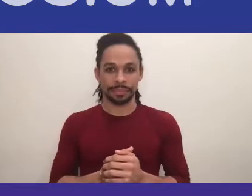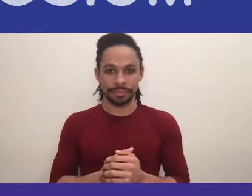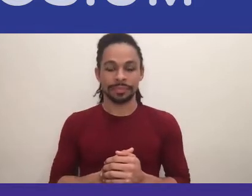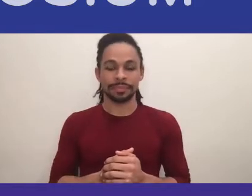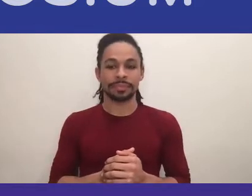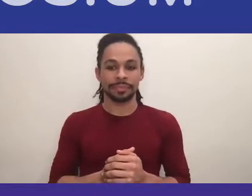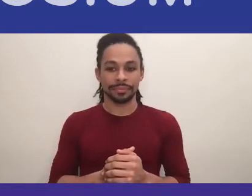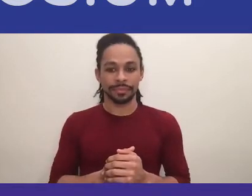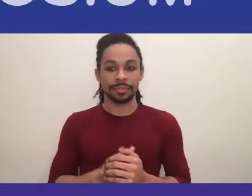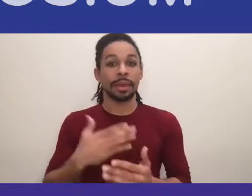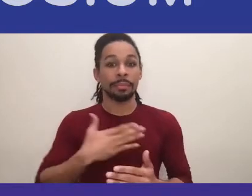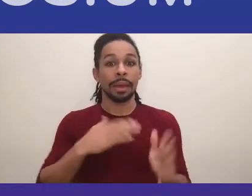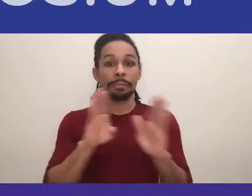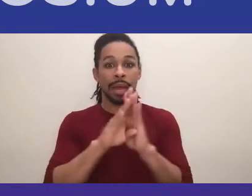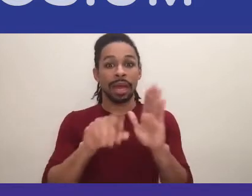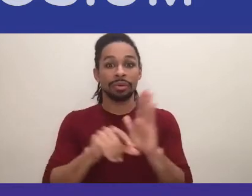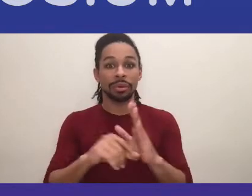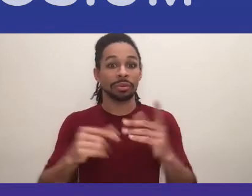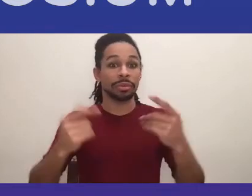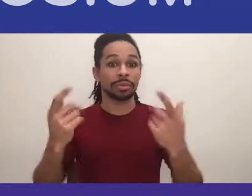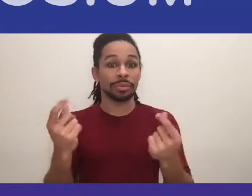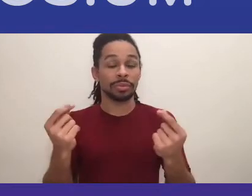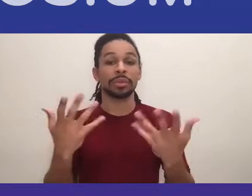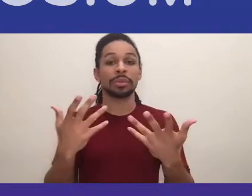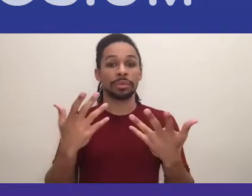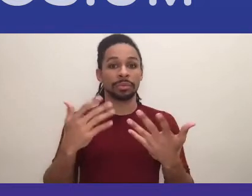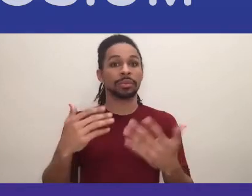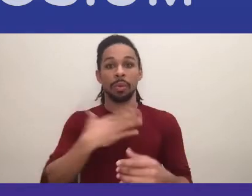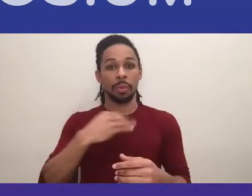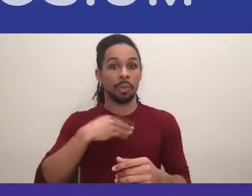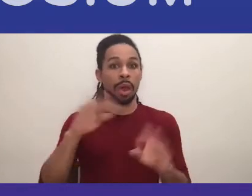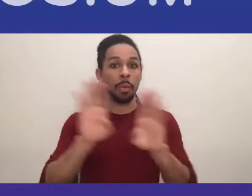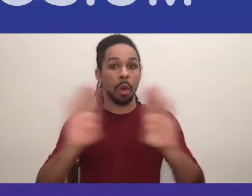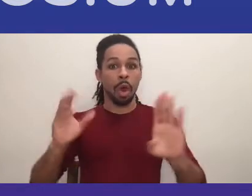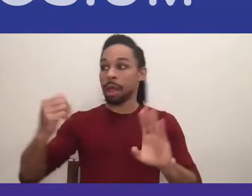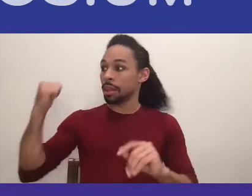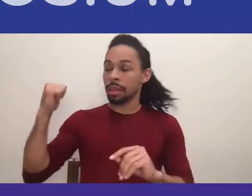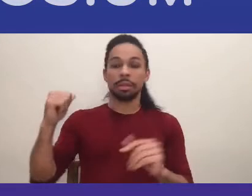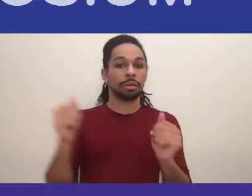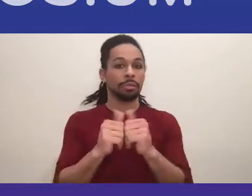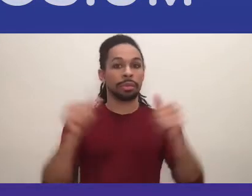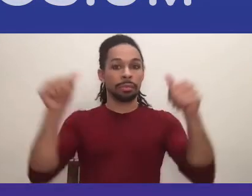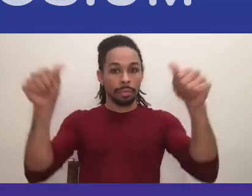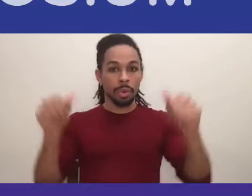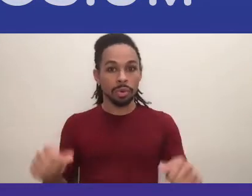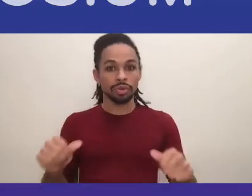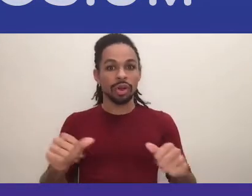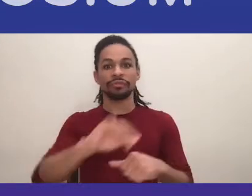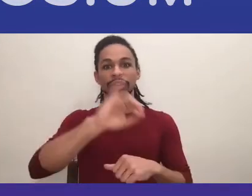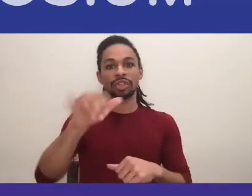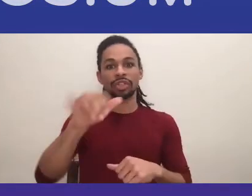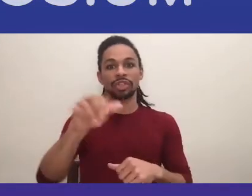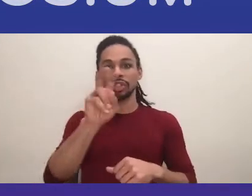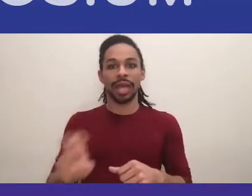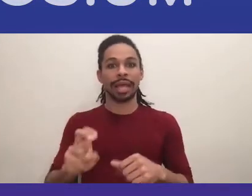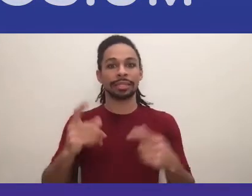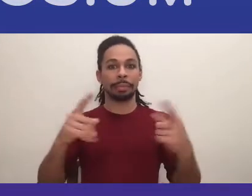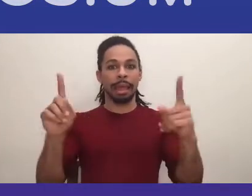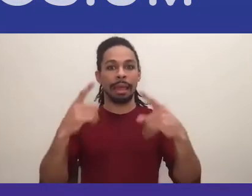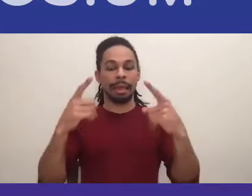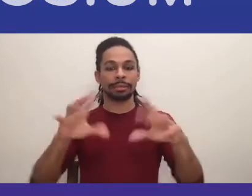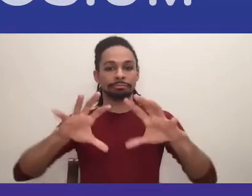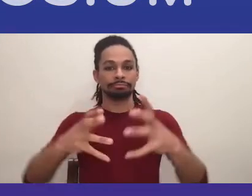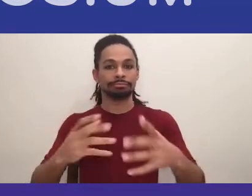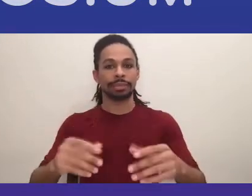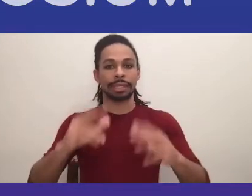My background is a white wall with a poster of a jazz band painting. And